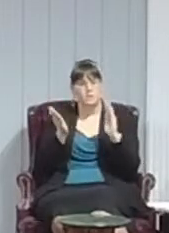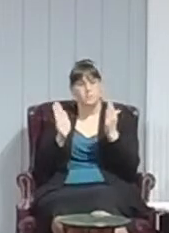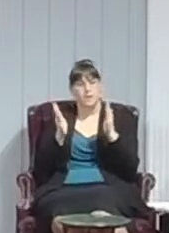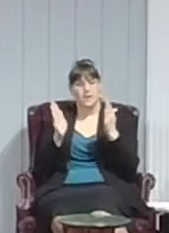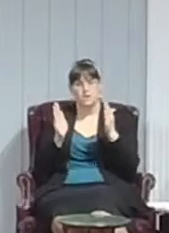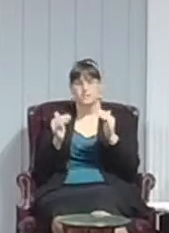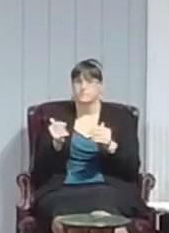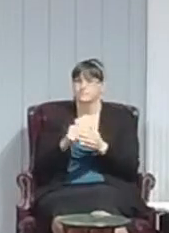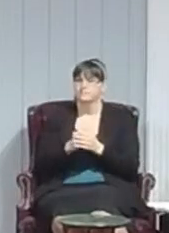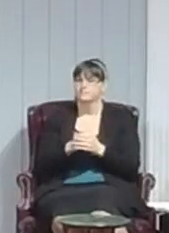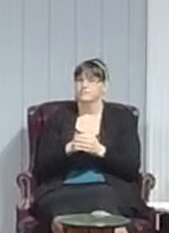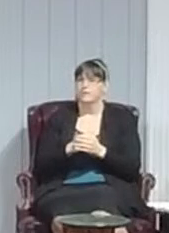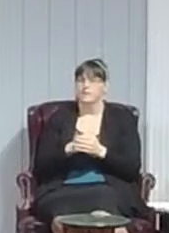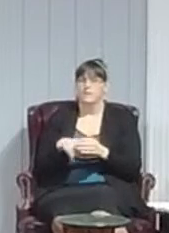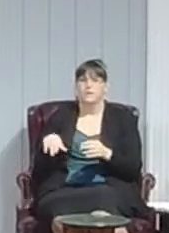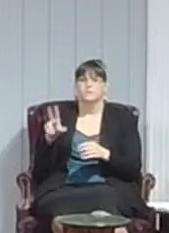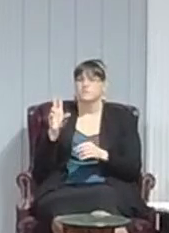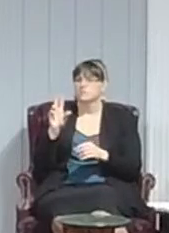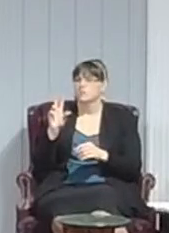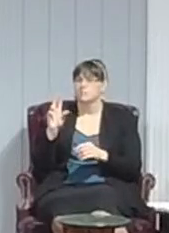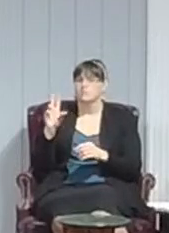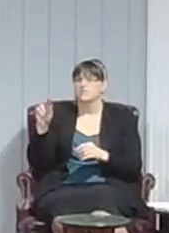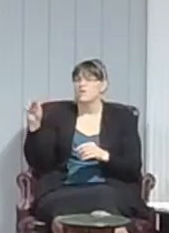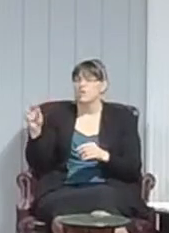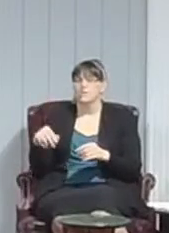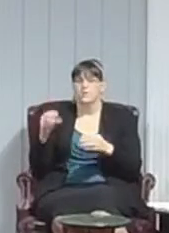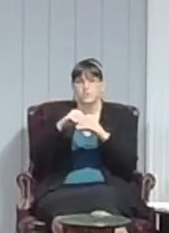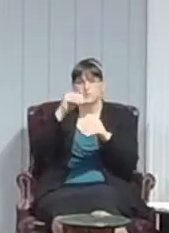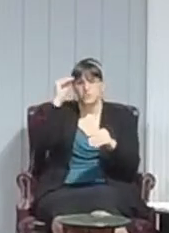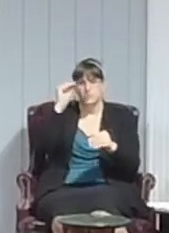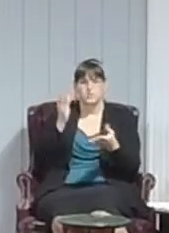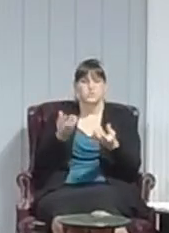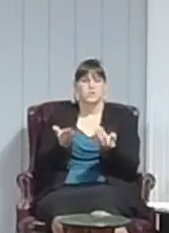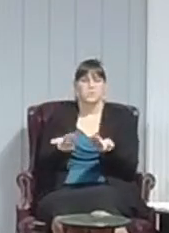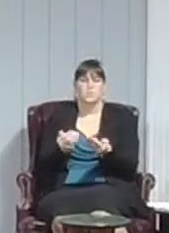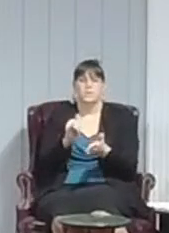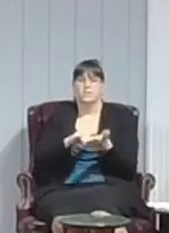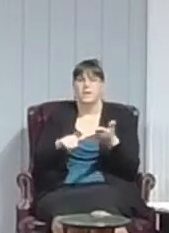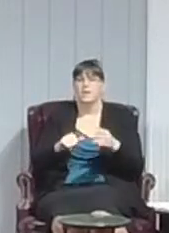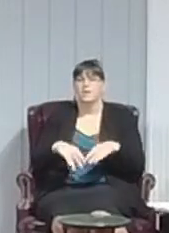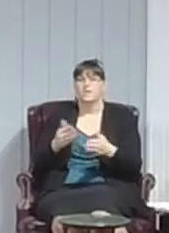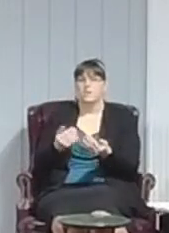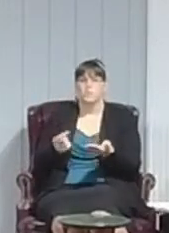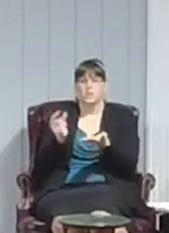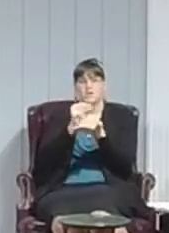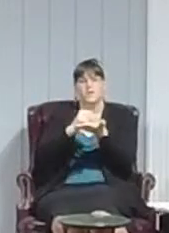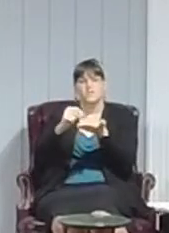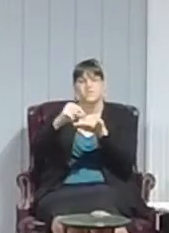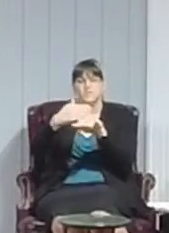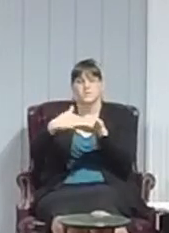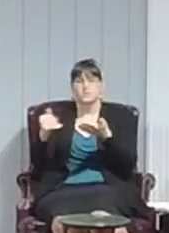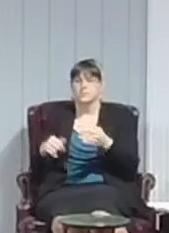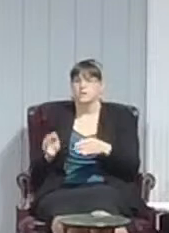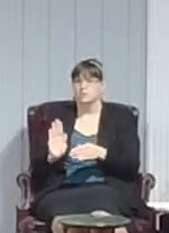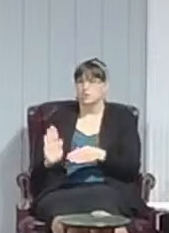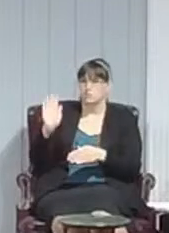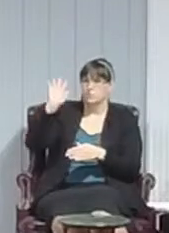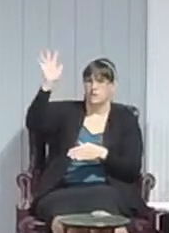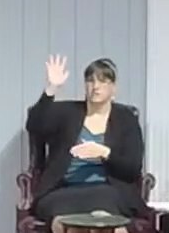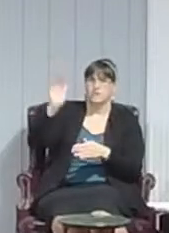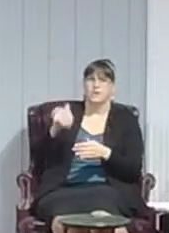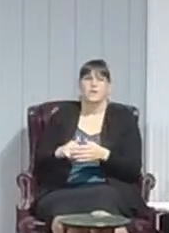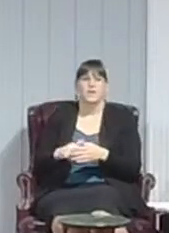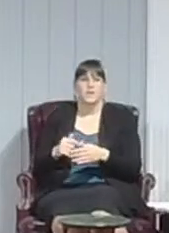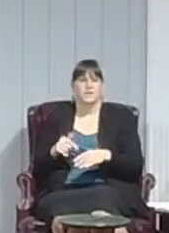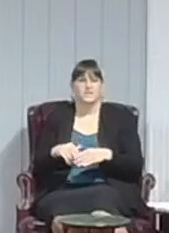to do it. They wanted me to give them a fill in the blank and put it up on the board so that I wouldn't, and that they could raise their hand and tell me when I forget to flip the button. And Brother Fred,